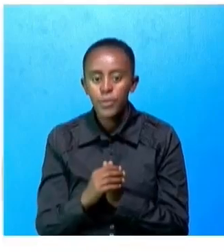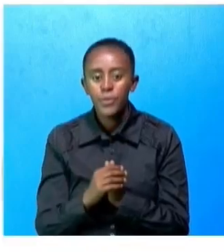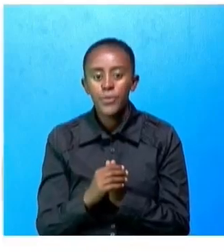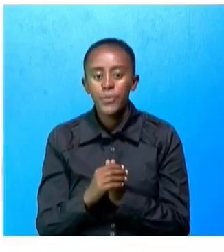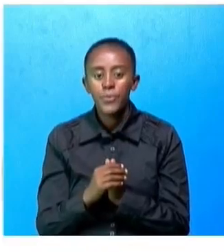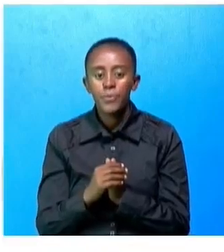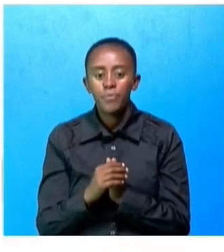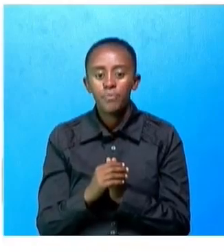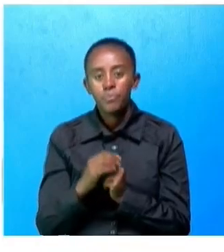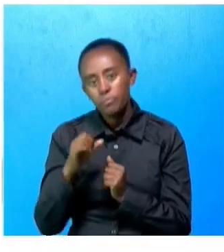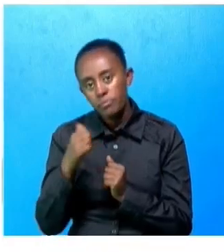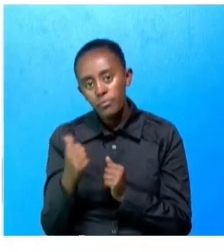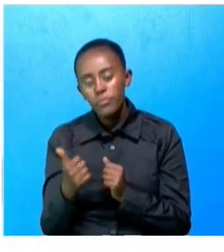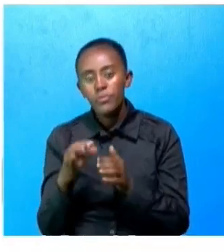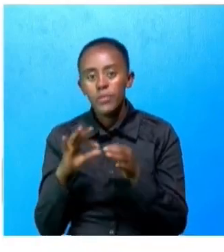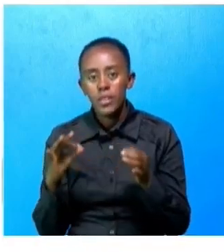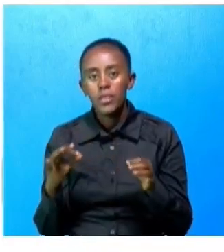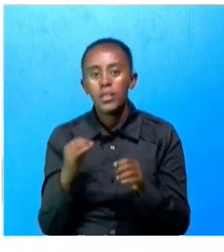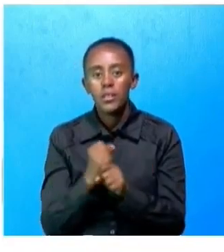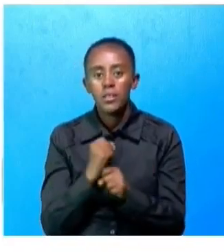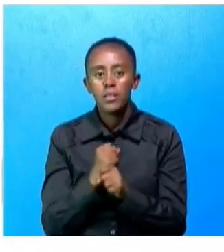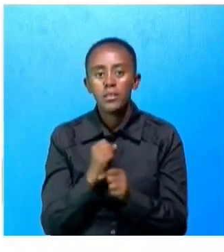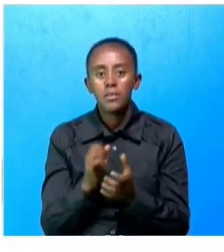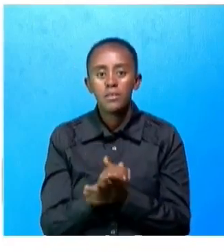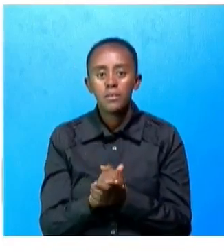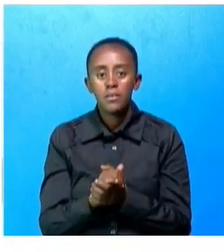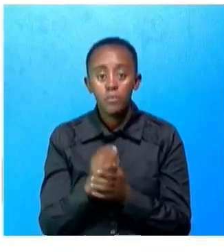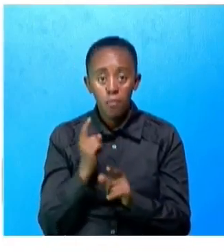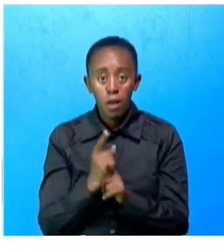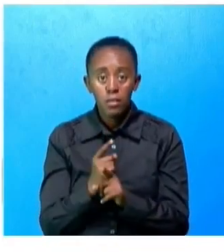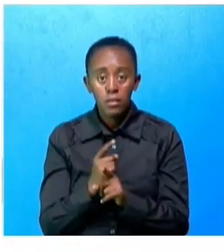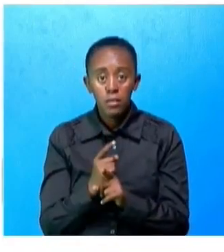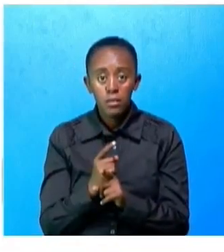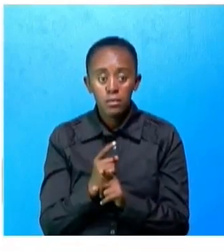Let's go and form another sentence. Right?